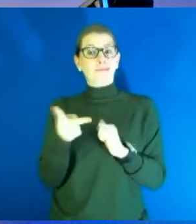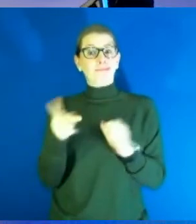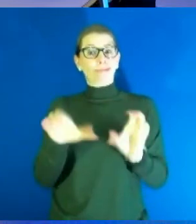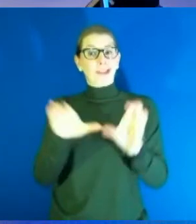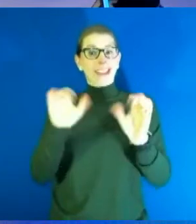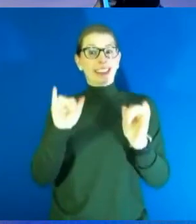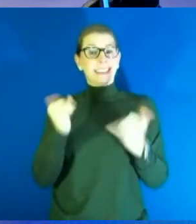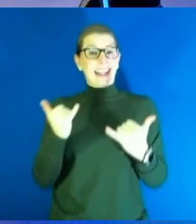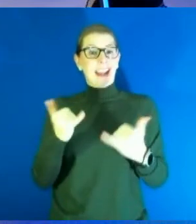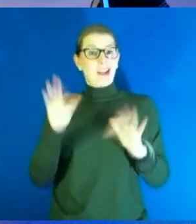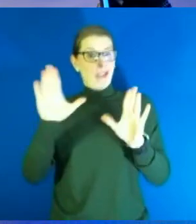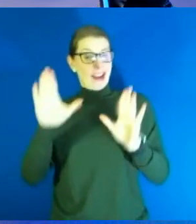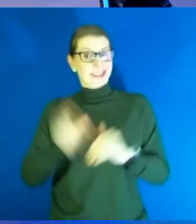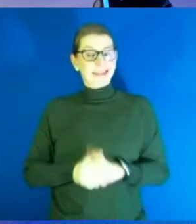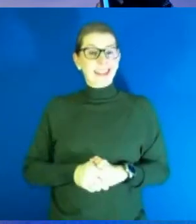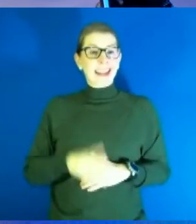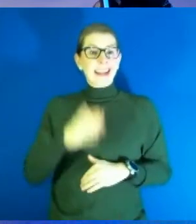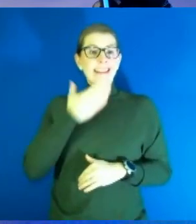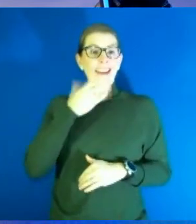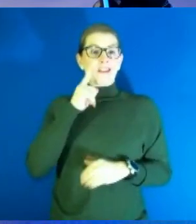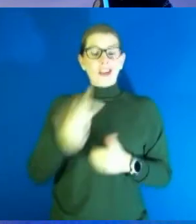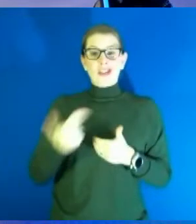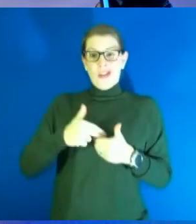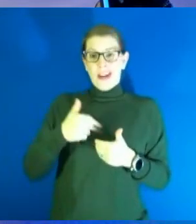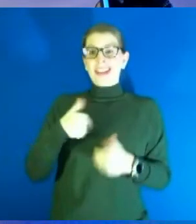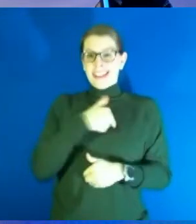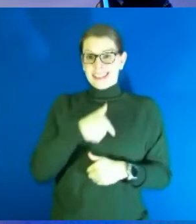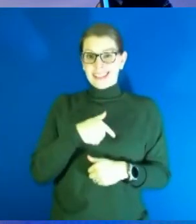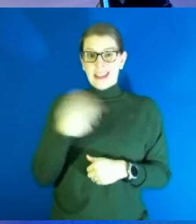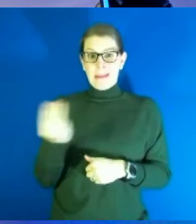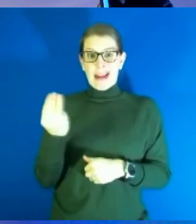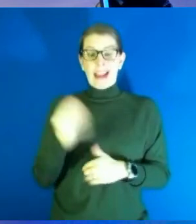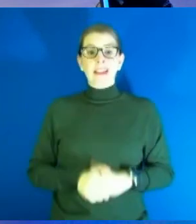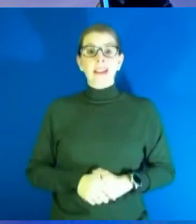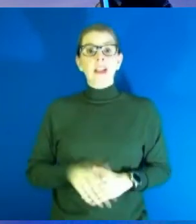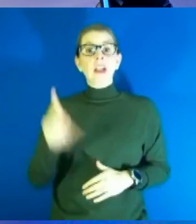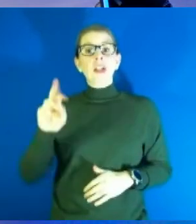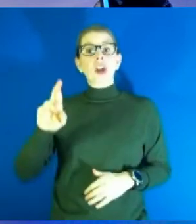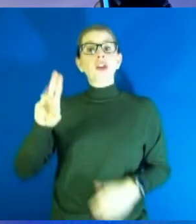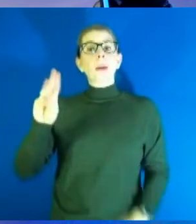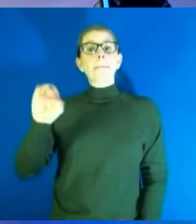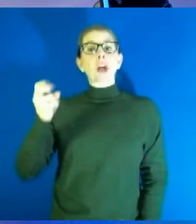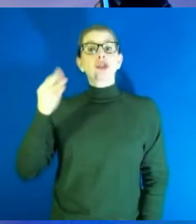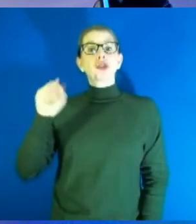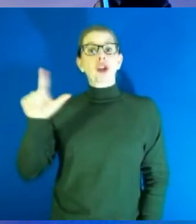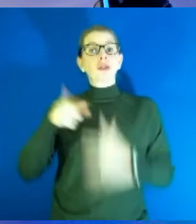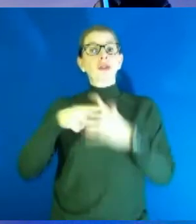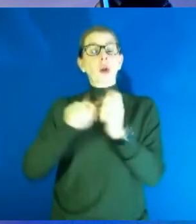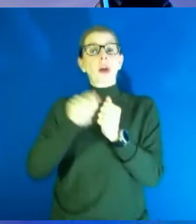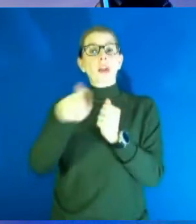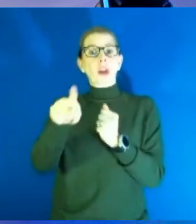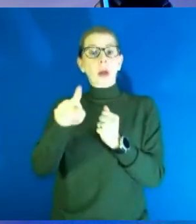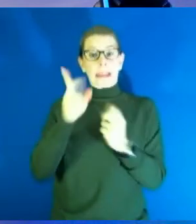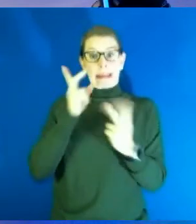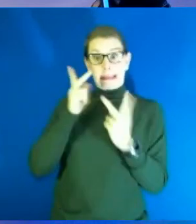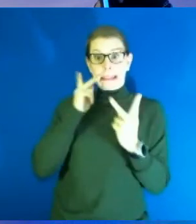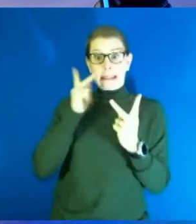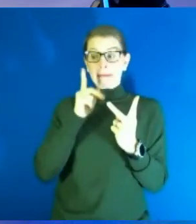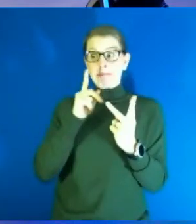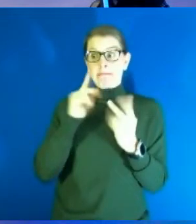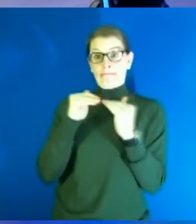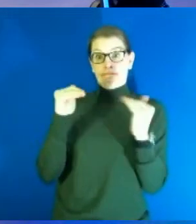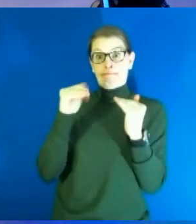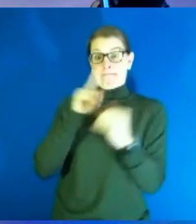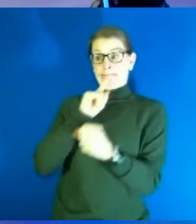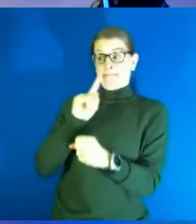good to have you both. Thank you so much for being with us on this Monday. Dr. Marshall, I want to start with you because certainly seeing is believing. I